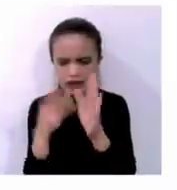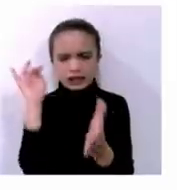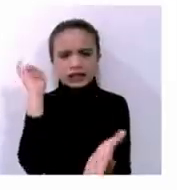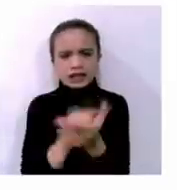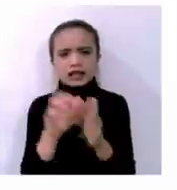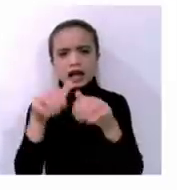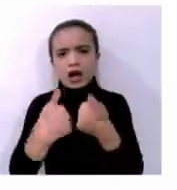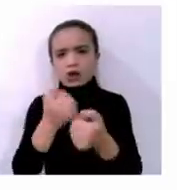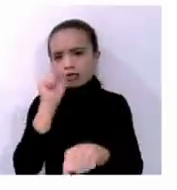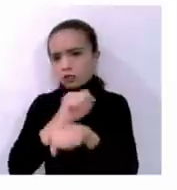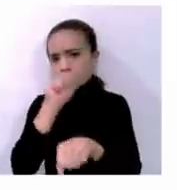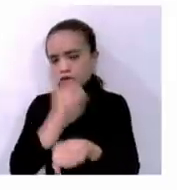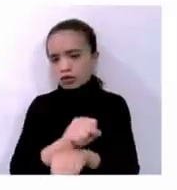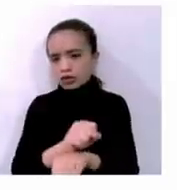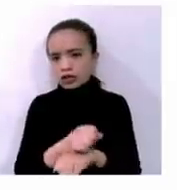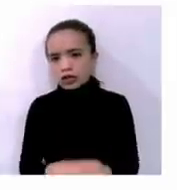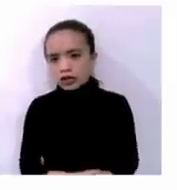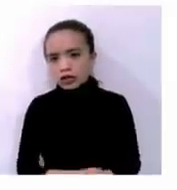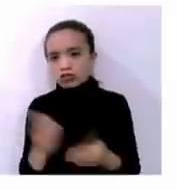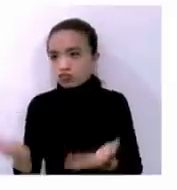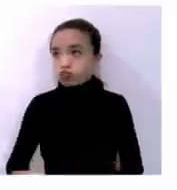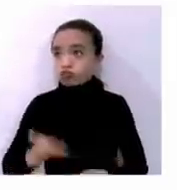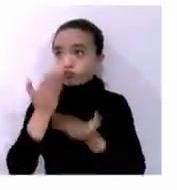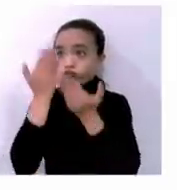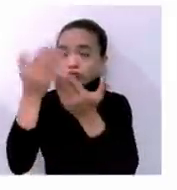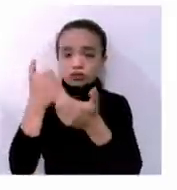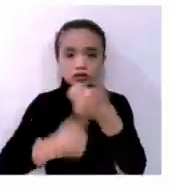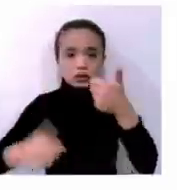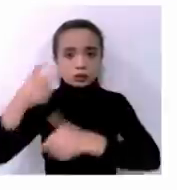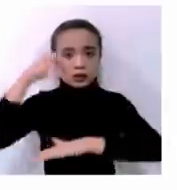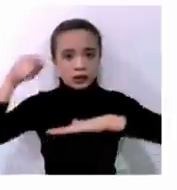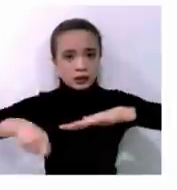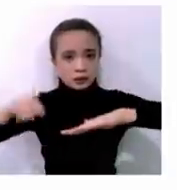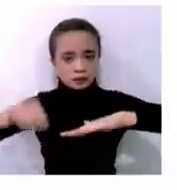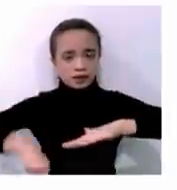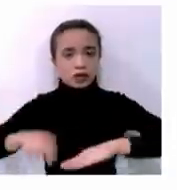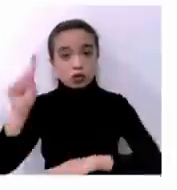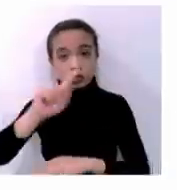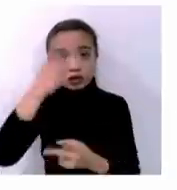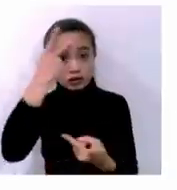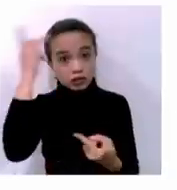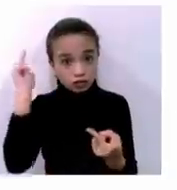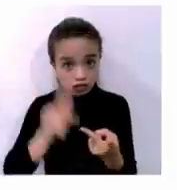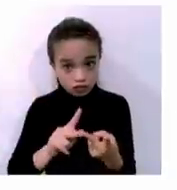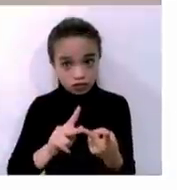works, all the way to the Supreme Court. The intention really is to exclude my